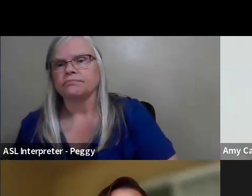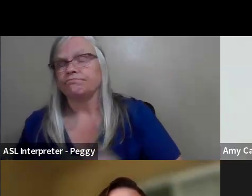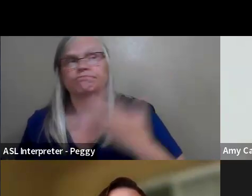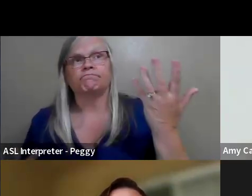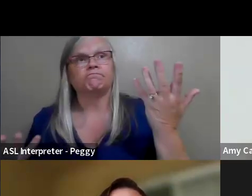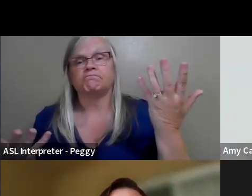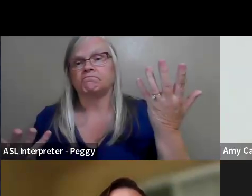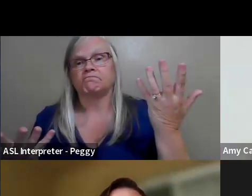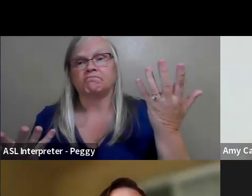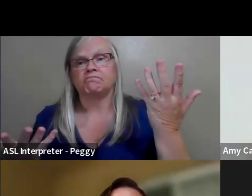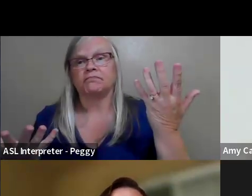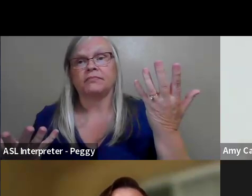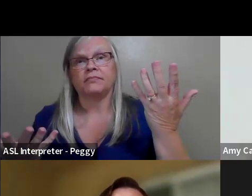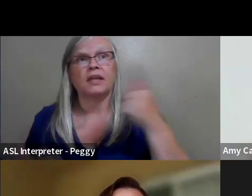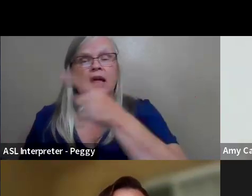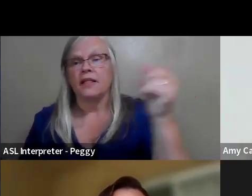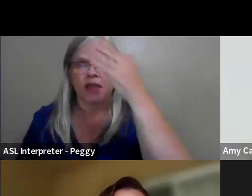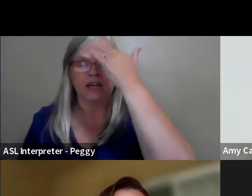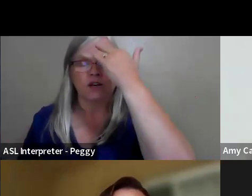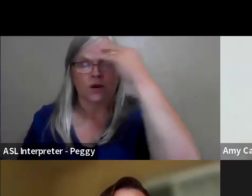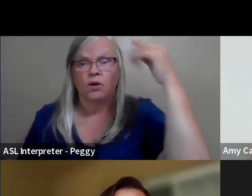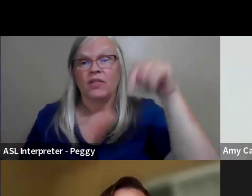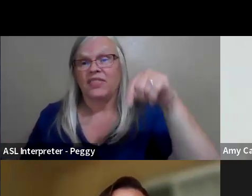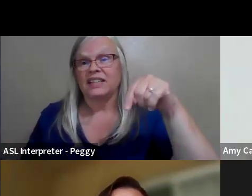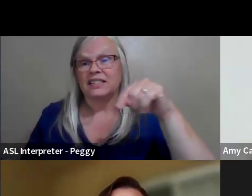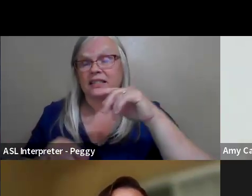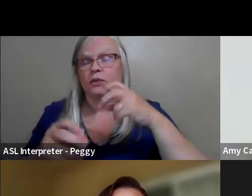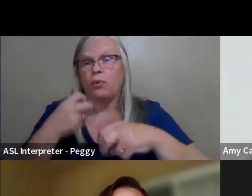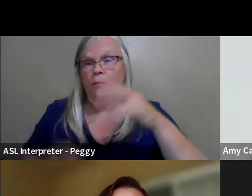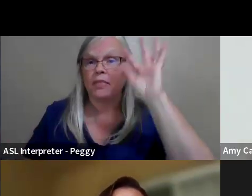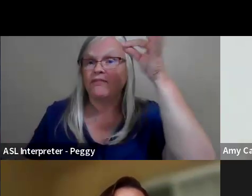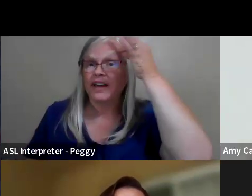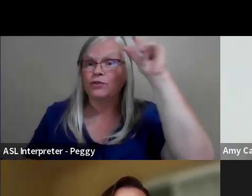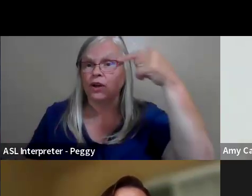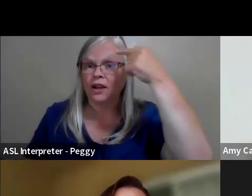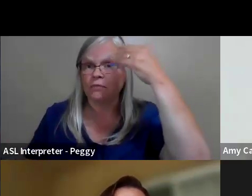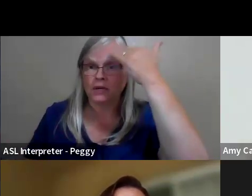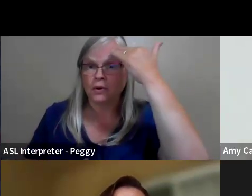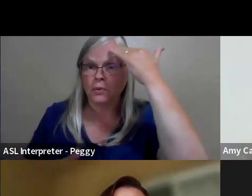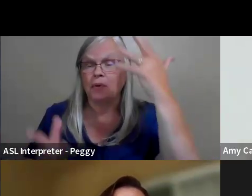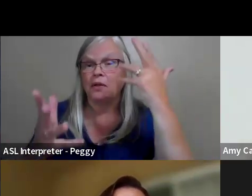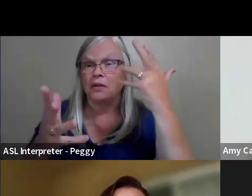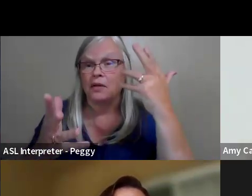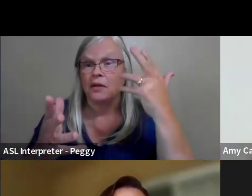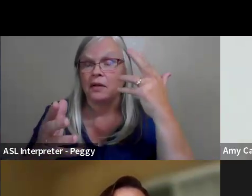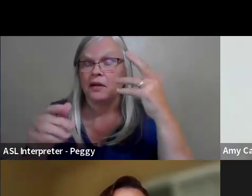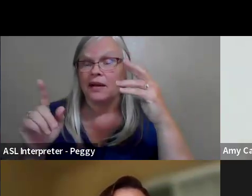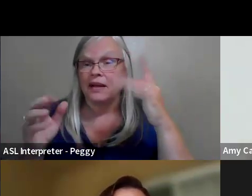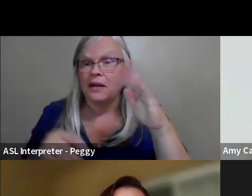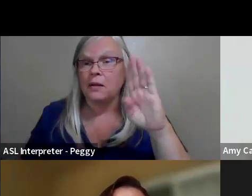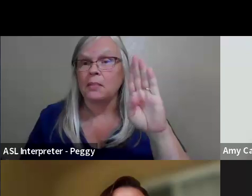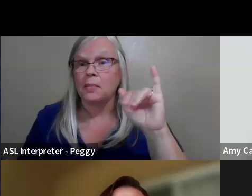Because we're not even at the point, they know that this is a problem. The federal government knows this is a problem. They passed, the